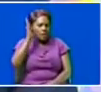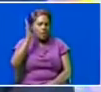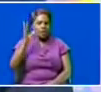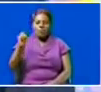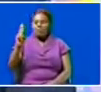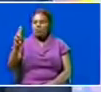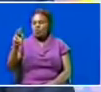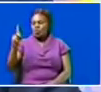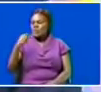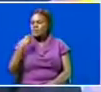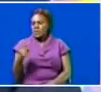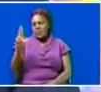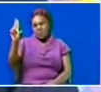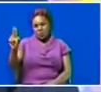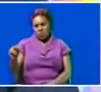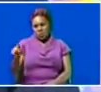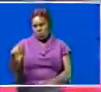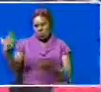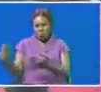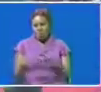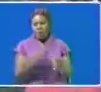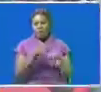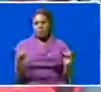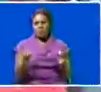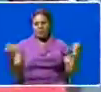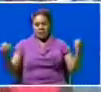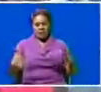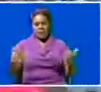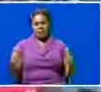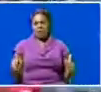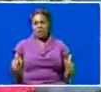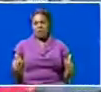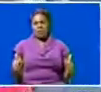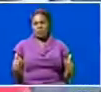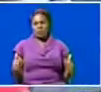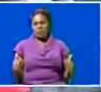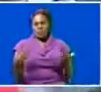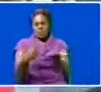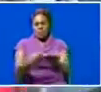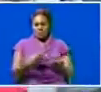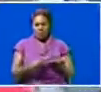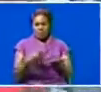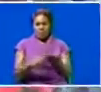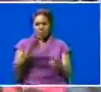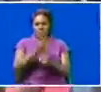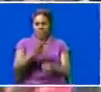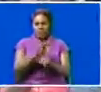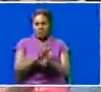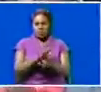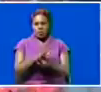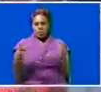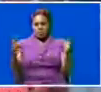are saying, no, you're not welcome. It is not clear where this referendum debate will leave the majority Jubilee